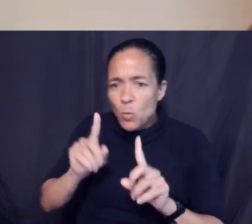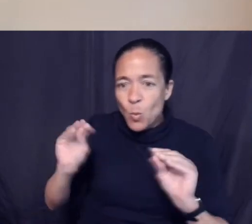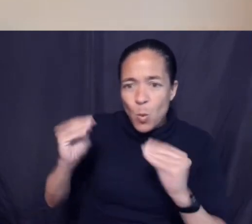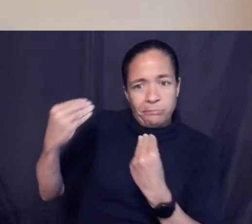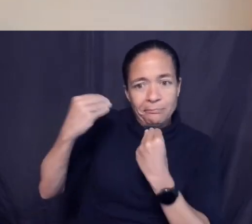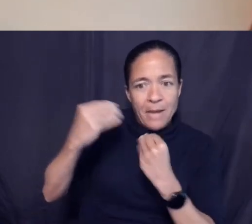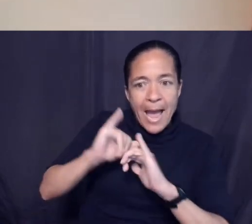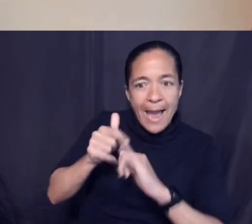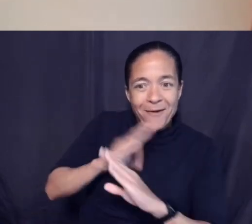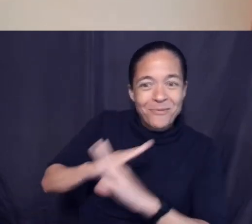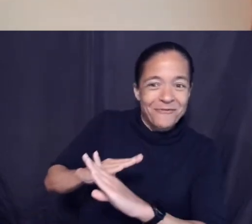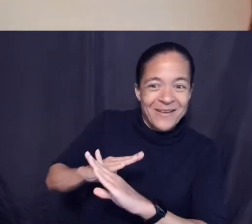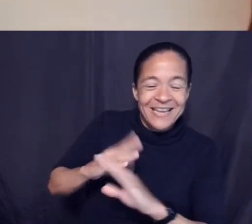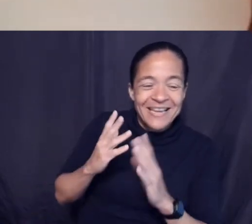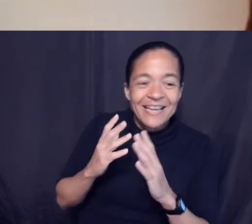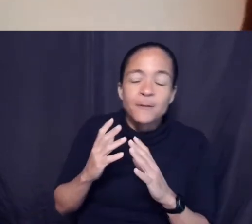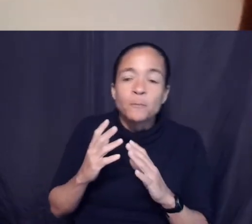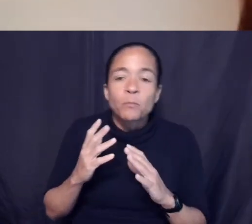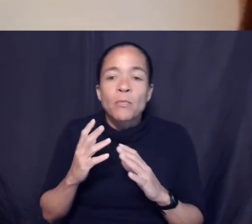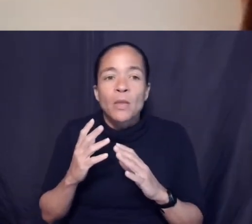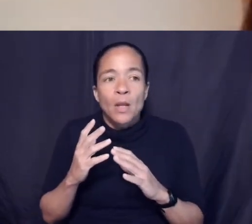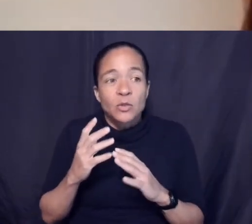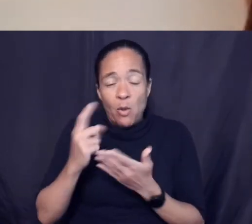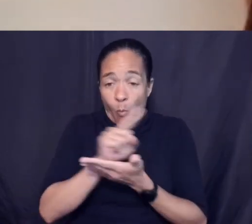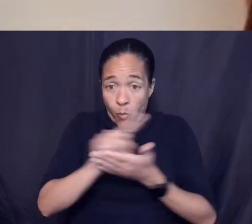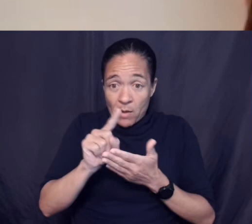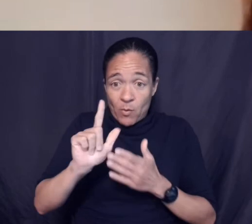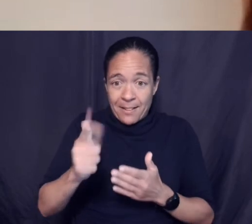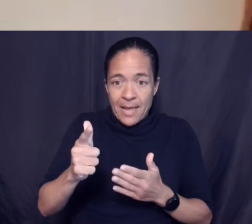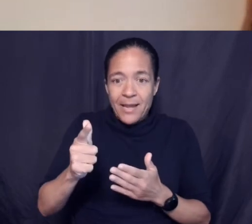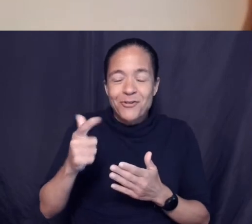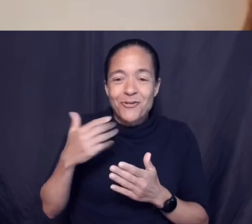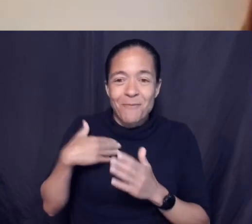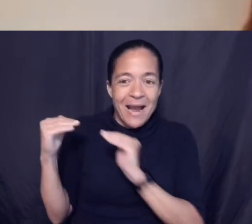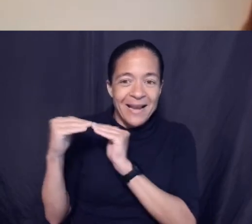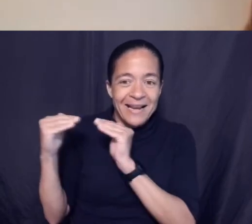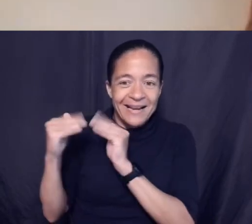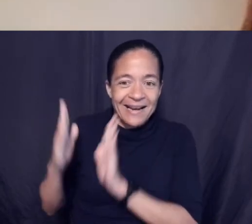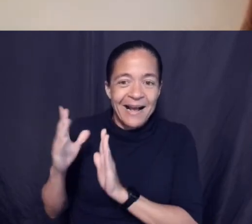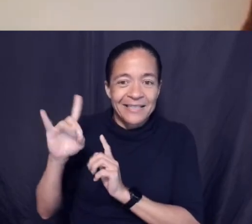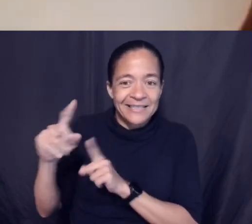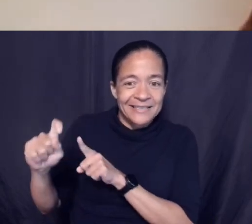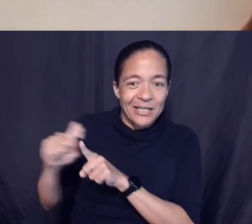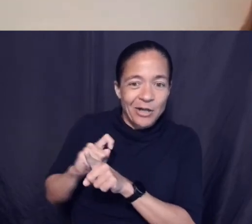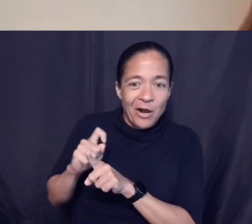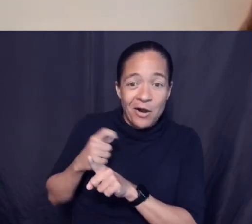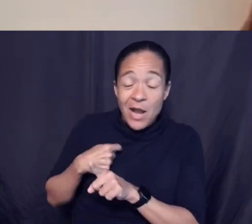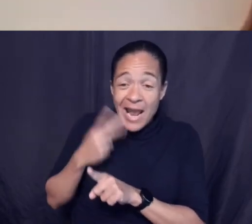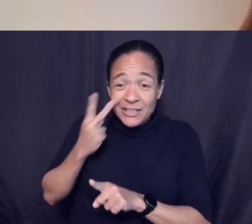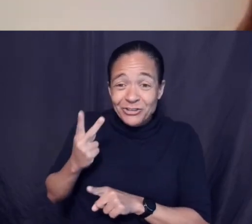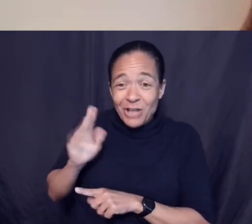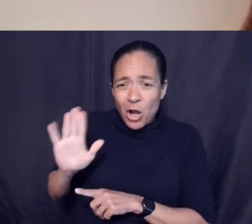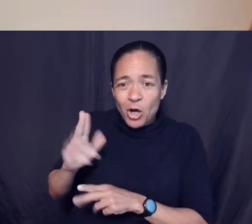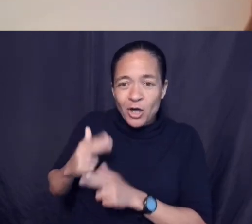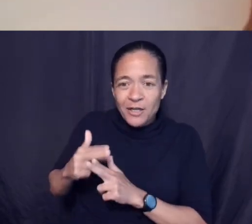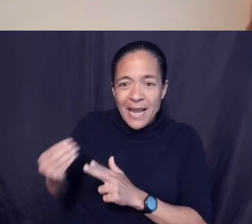about prevention of CMV. And so we got a call a week later from my colleague. And so as soon as